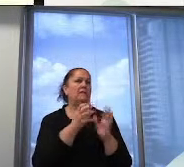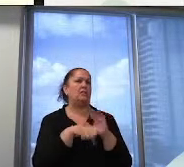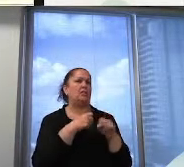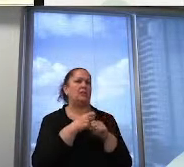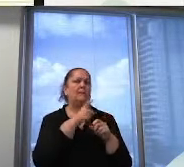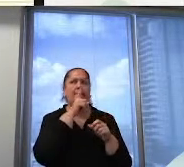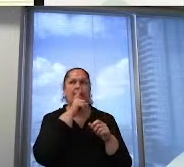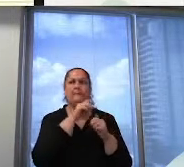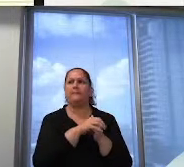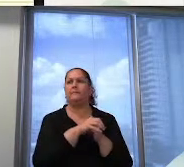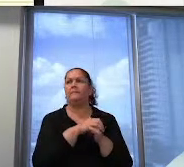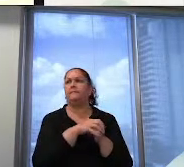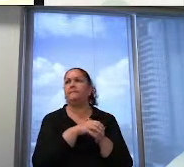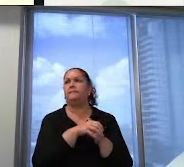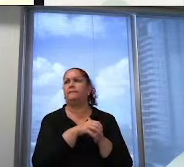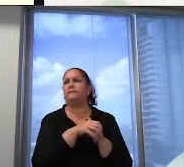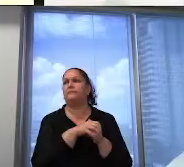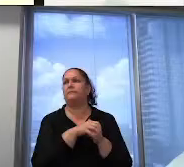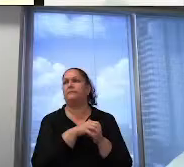That's why I'm not.